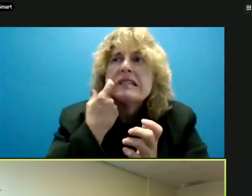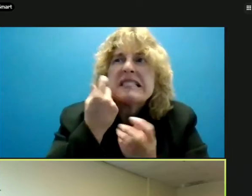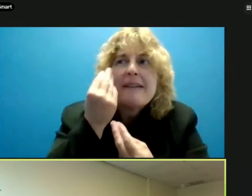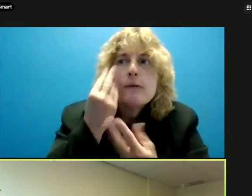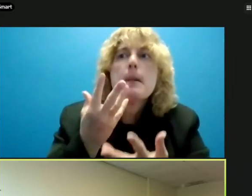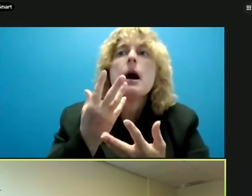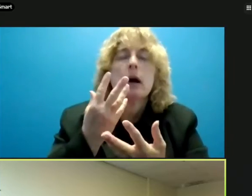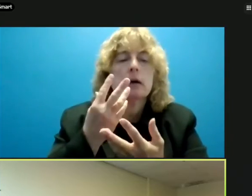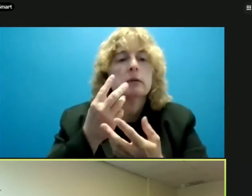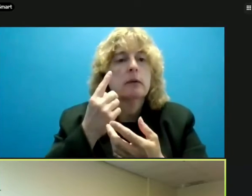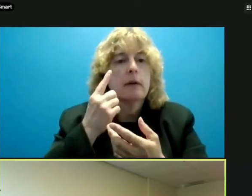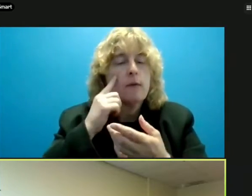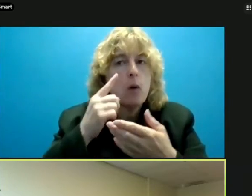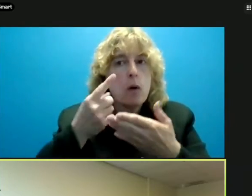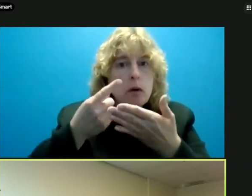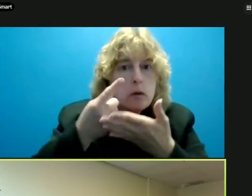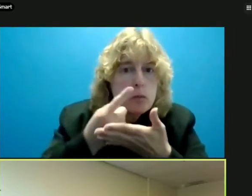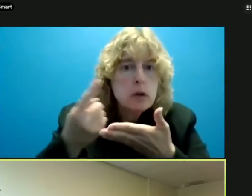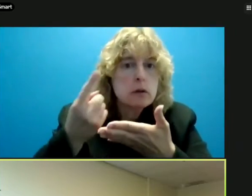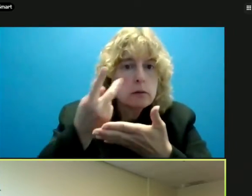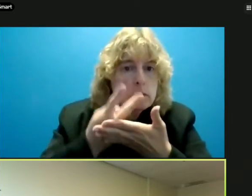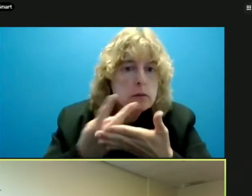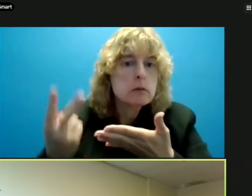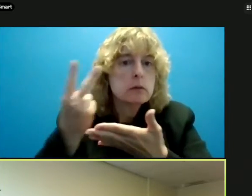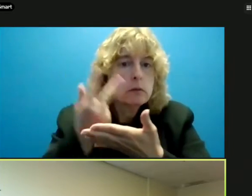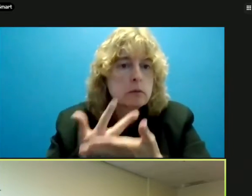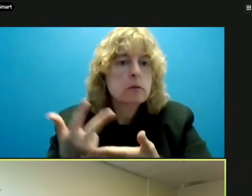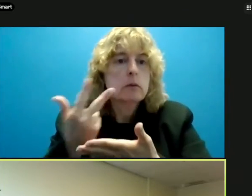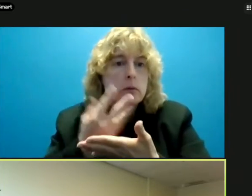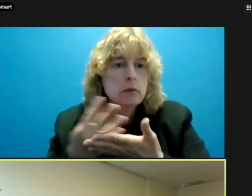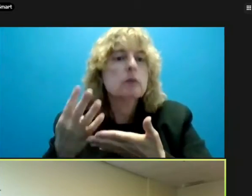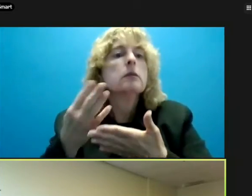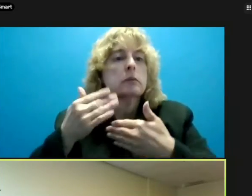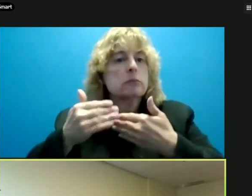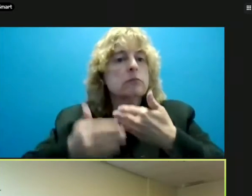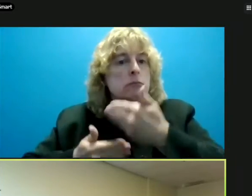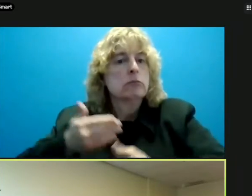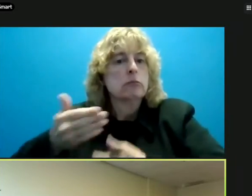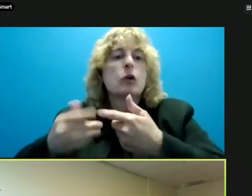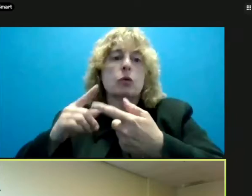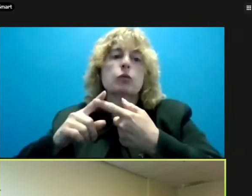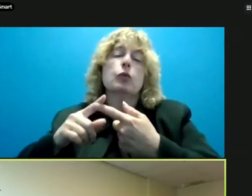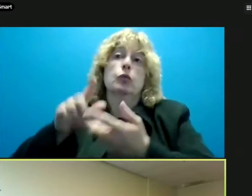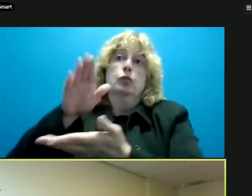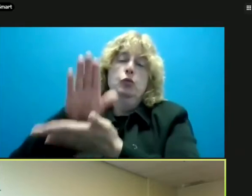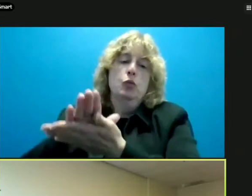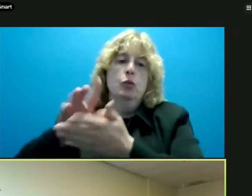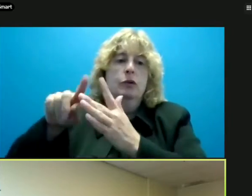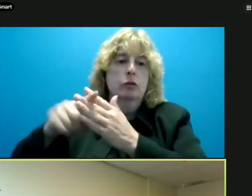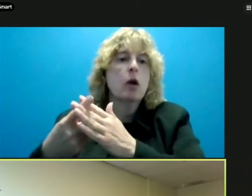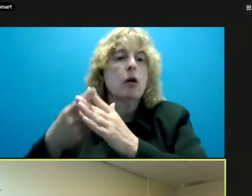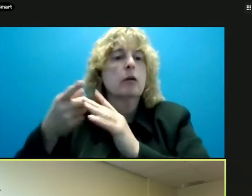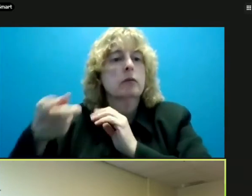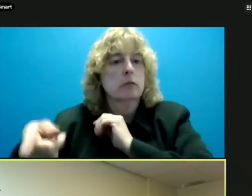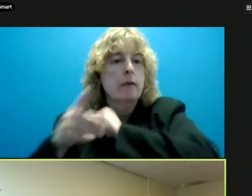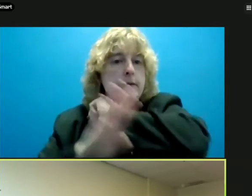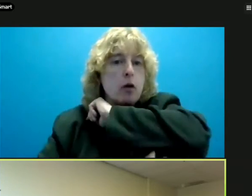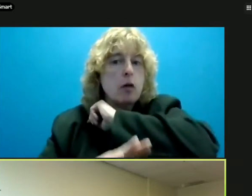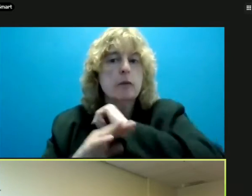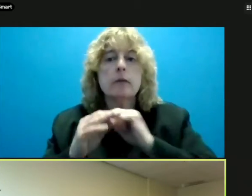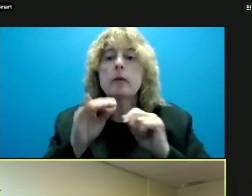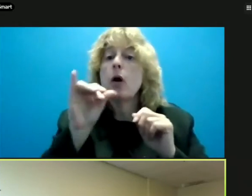into the next weeks and into the next school year. The second thing I would want them to know is that educators